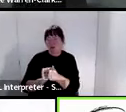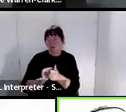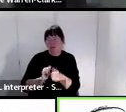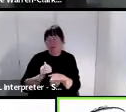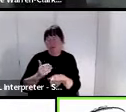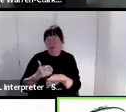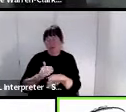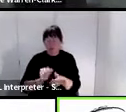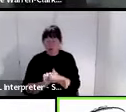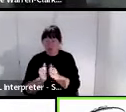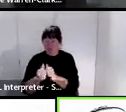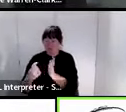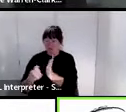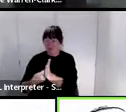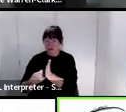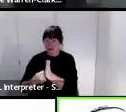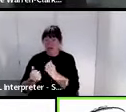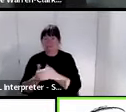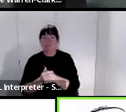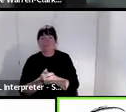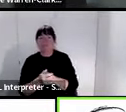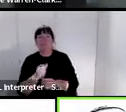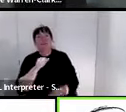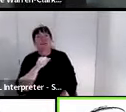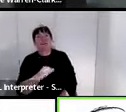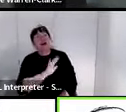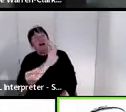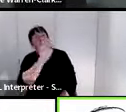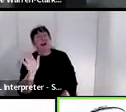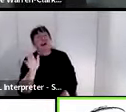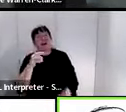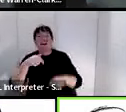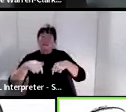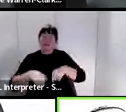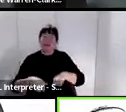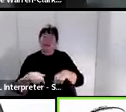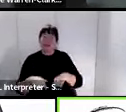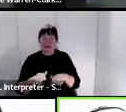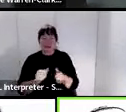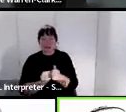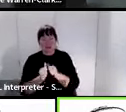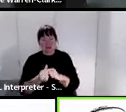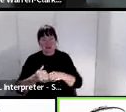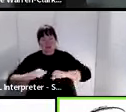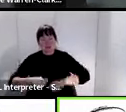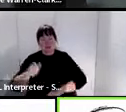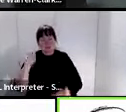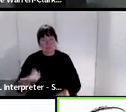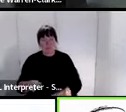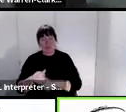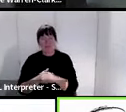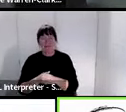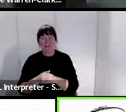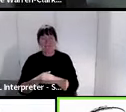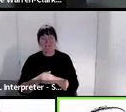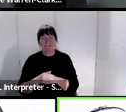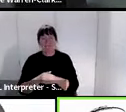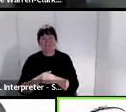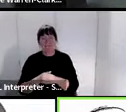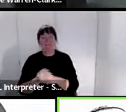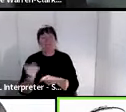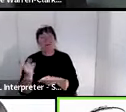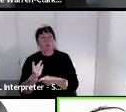Rebekah Graham, and I'm here in my role as co-chair for the Access Matters. We were also, like Amy, involved with